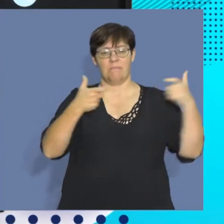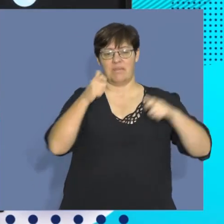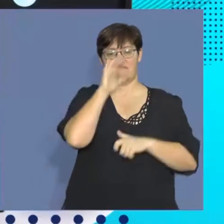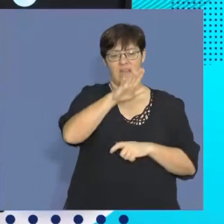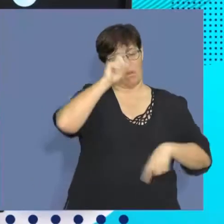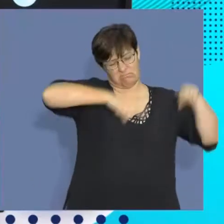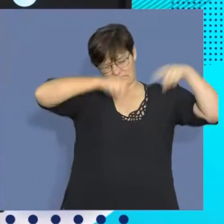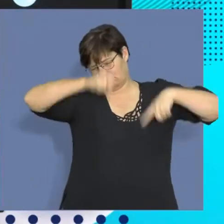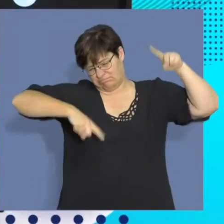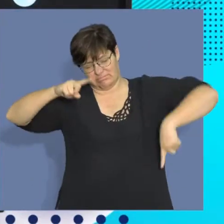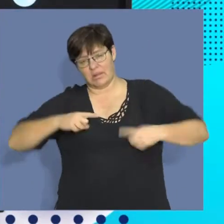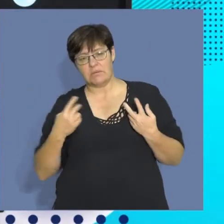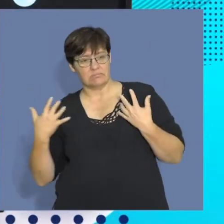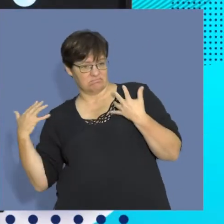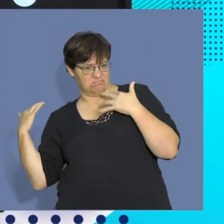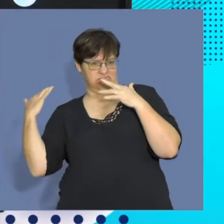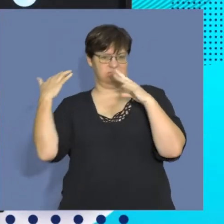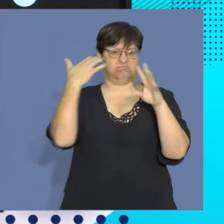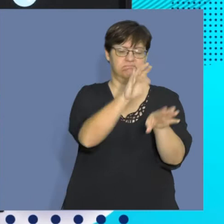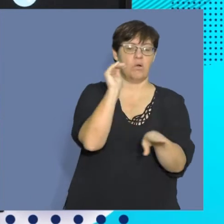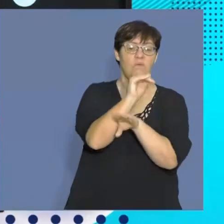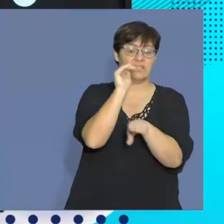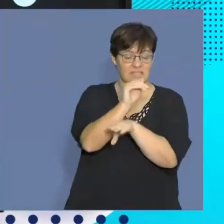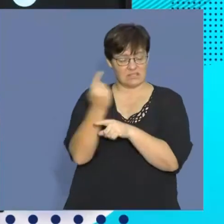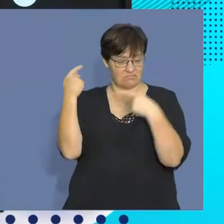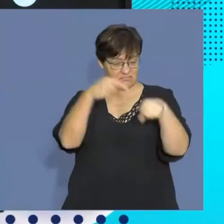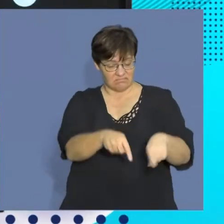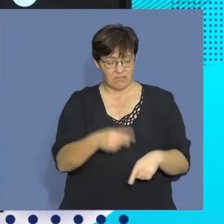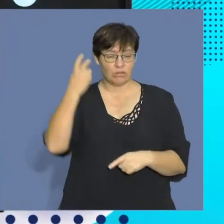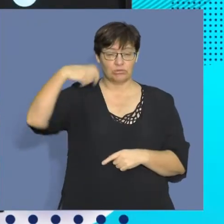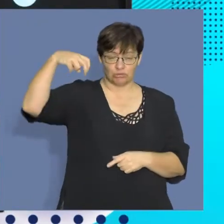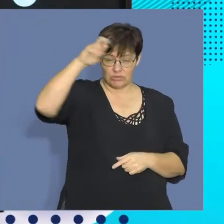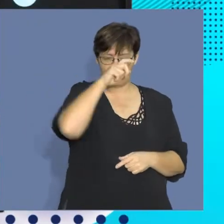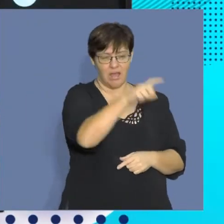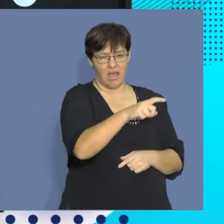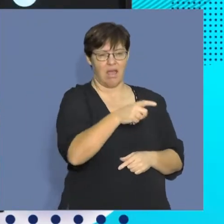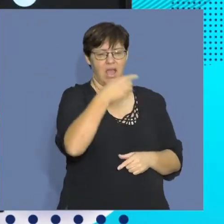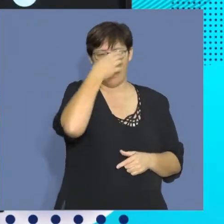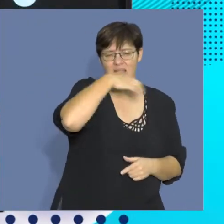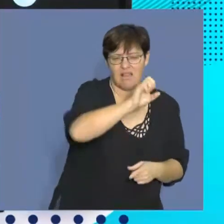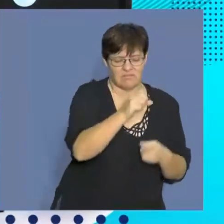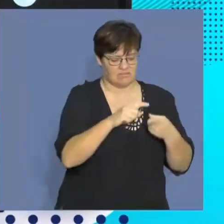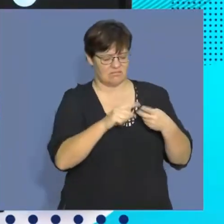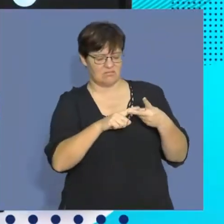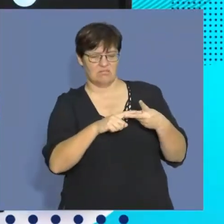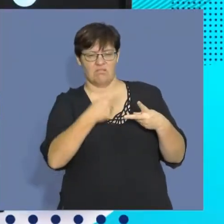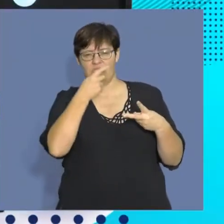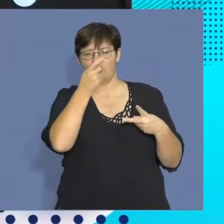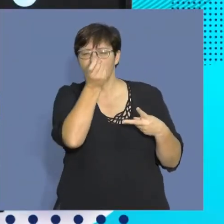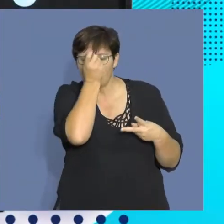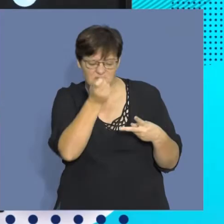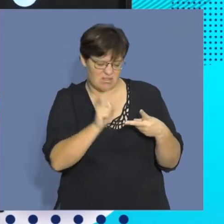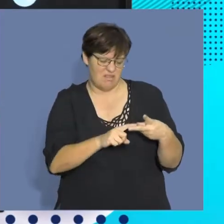its biodiversity, but what is often a point of attraction from tourism is your Big Five. And so the Big Five